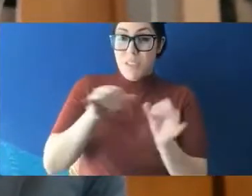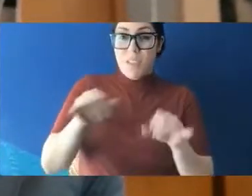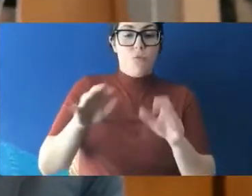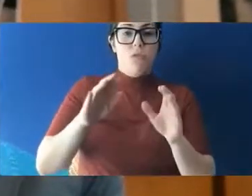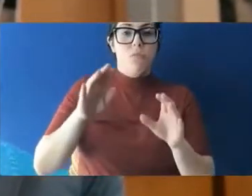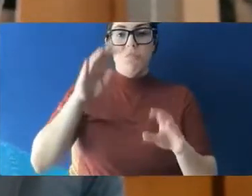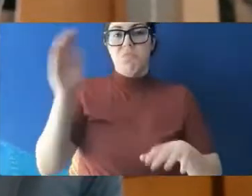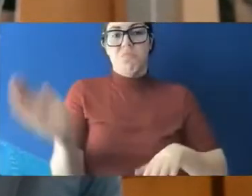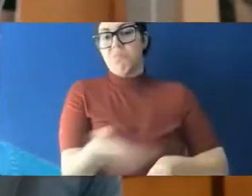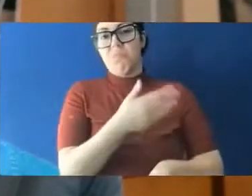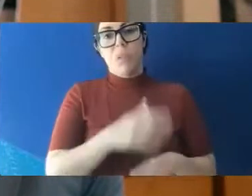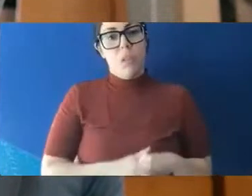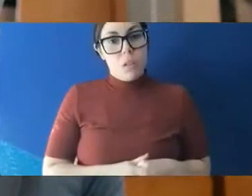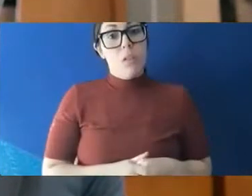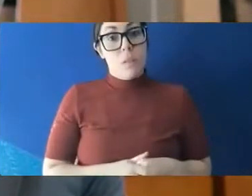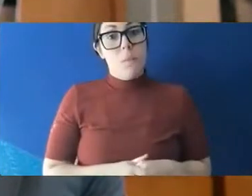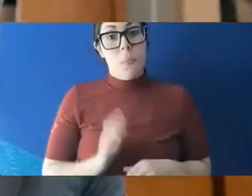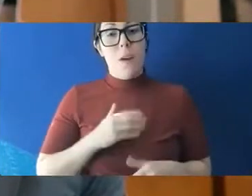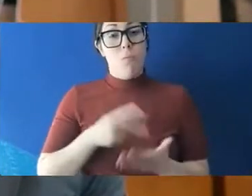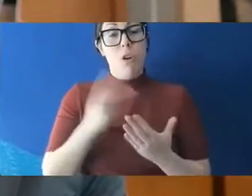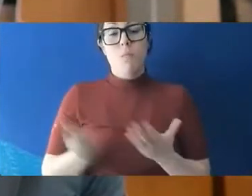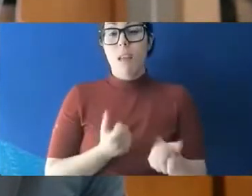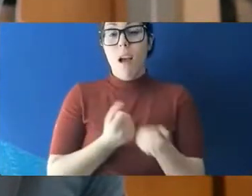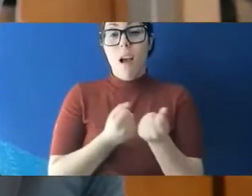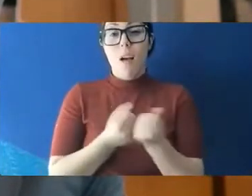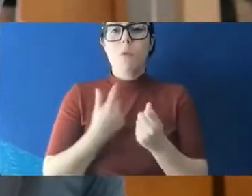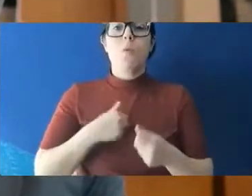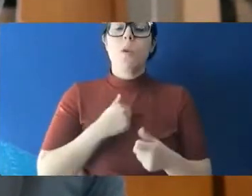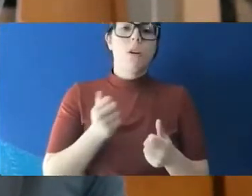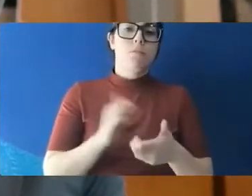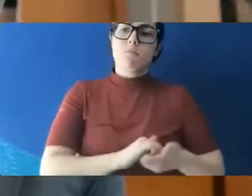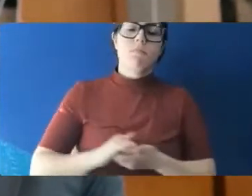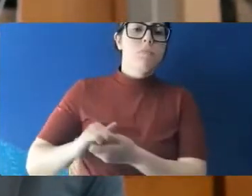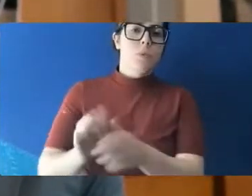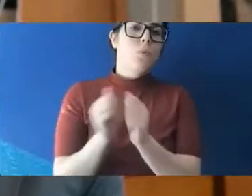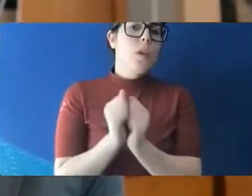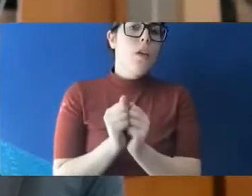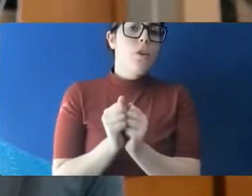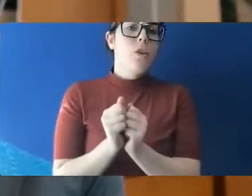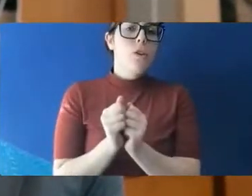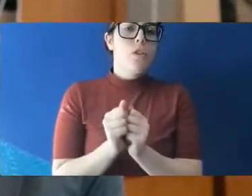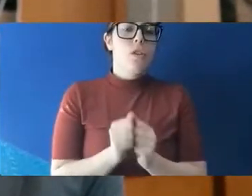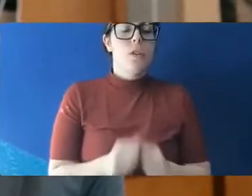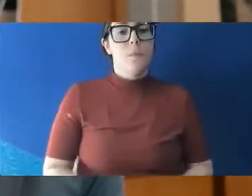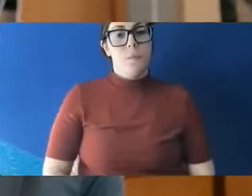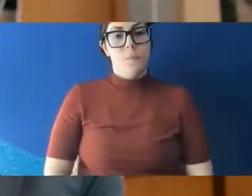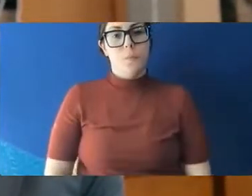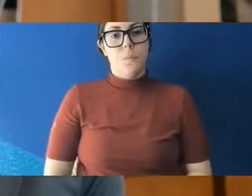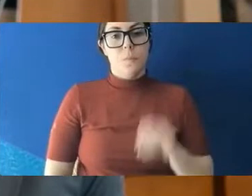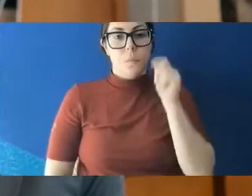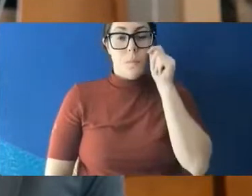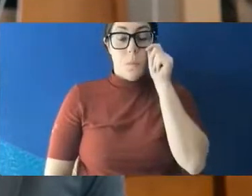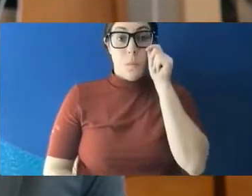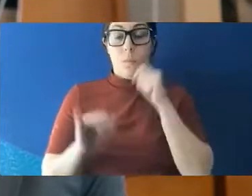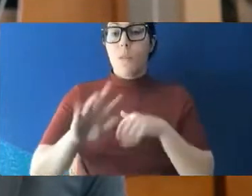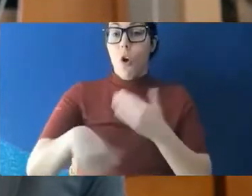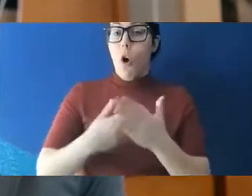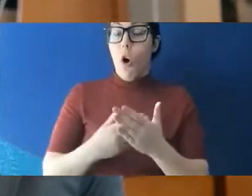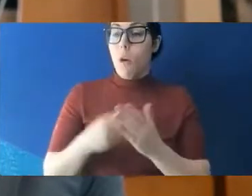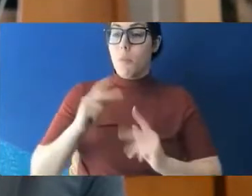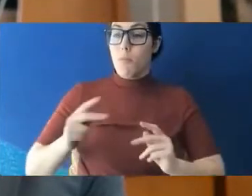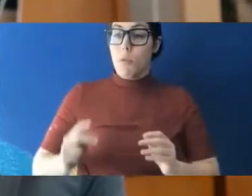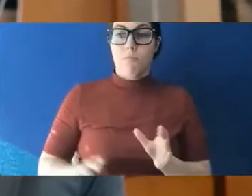from the fact there's a hole in my end of our boat. We're all in this thing together. The opposite is also true. When all boats